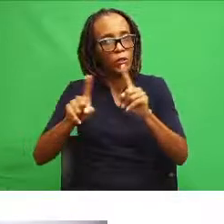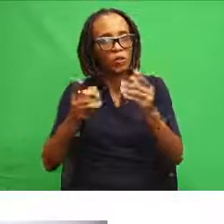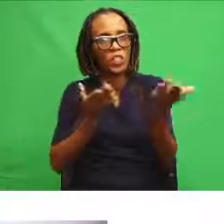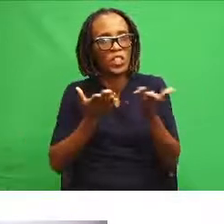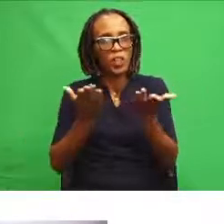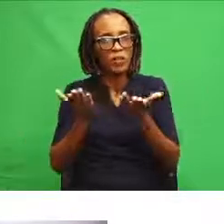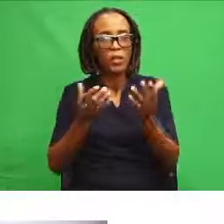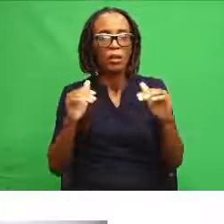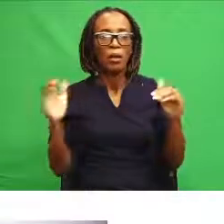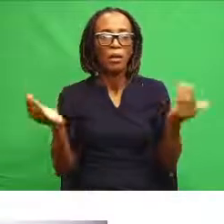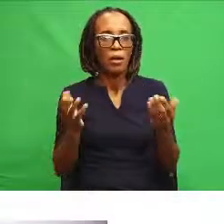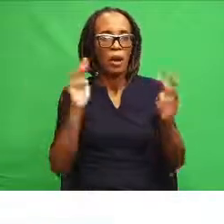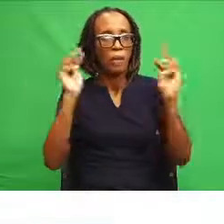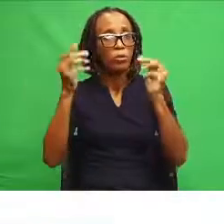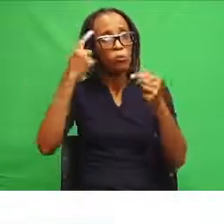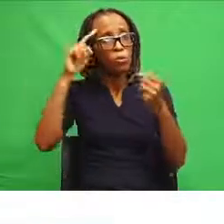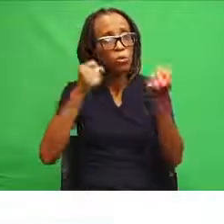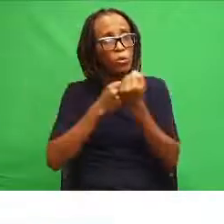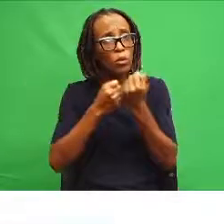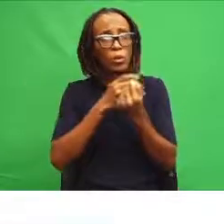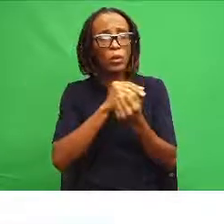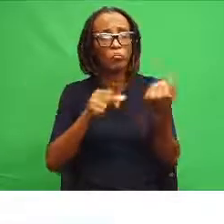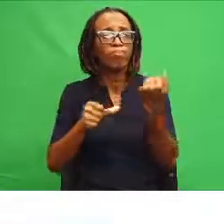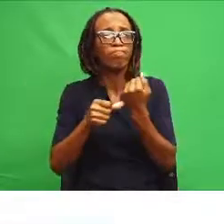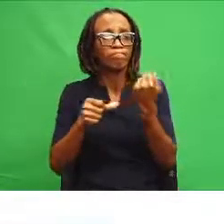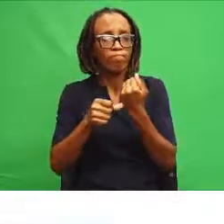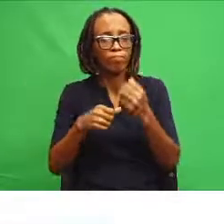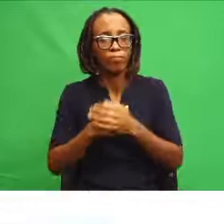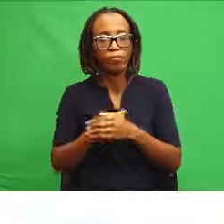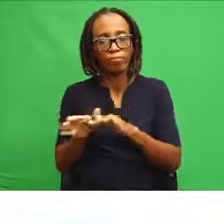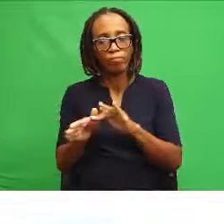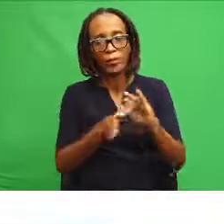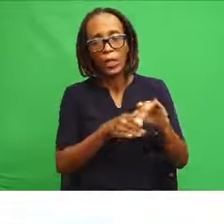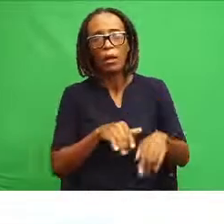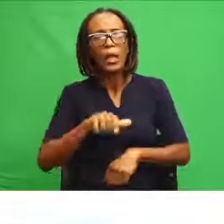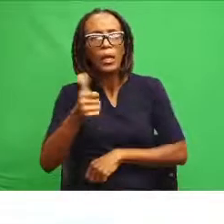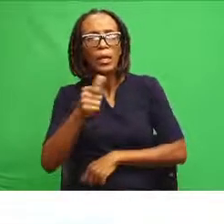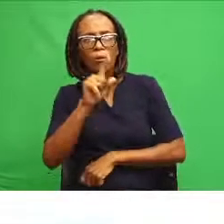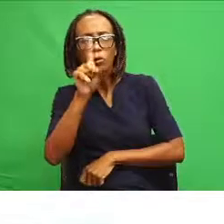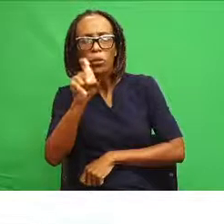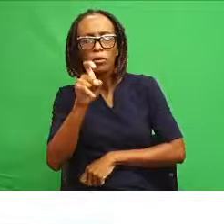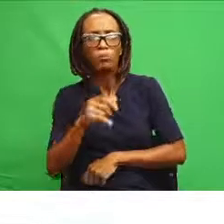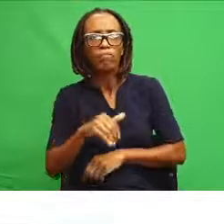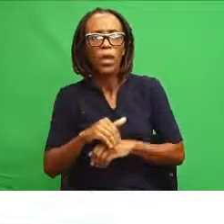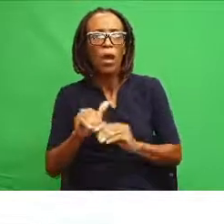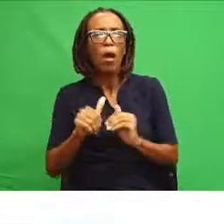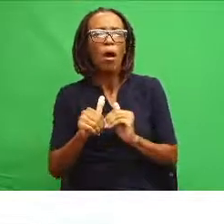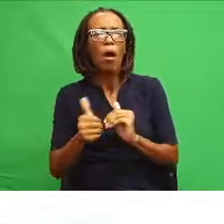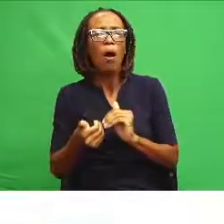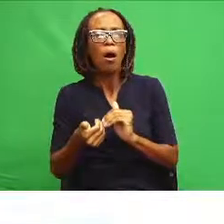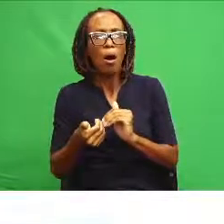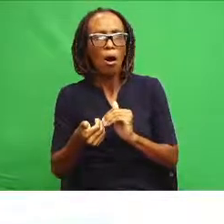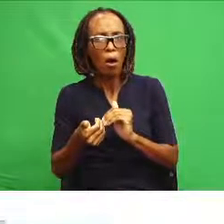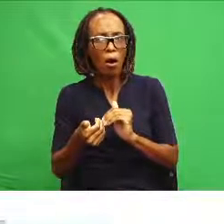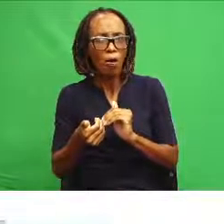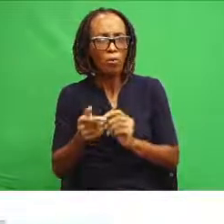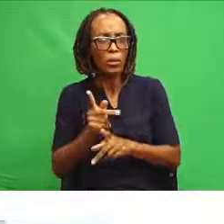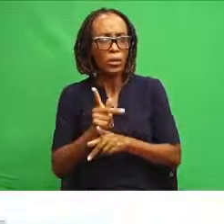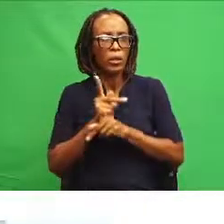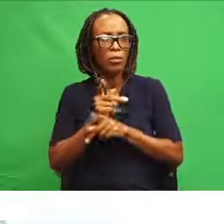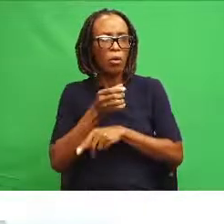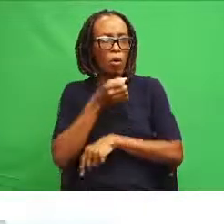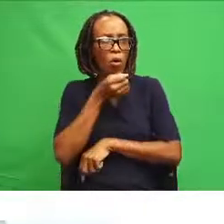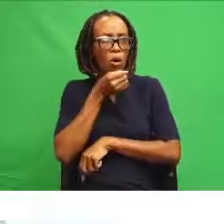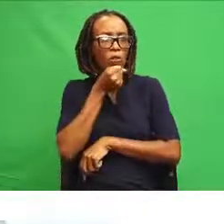and see how best we can assist. Okay, our next question is, how do you preserve the confidentiality,